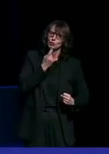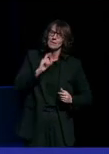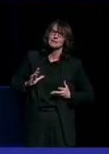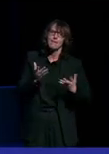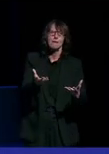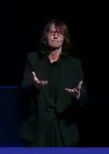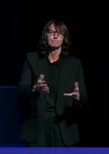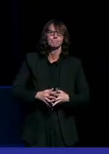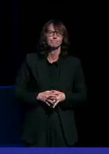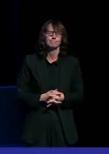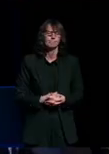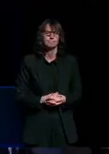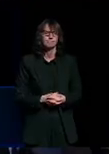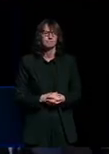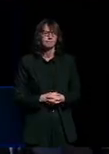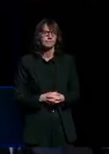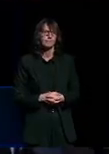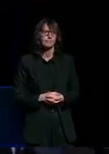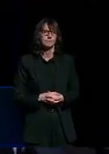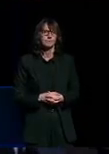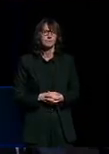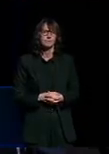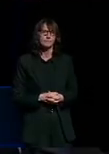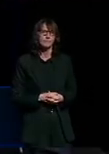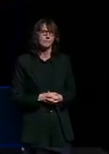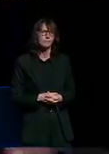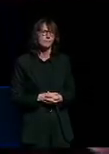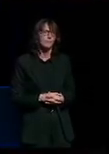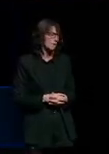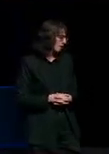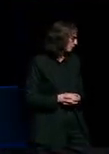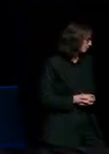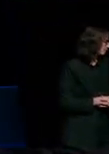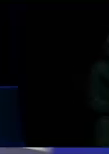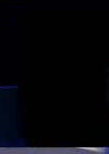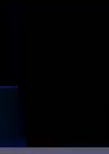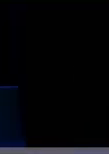to deliver. Thank you.